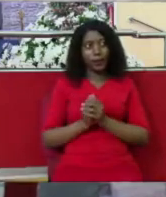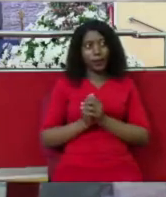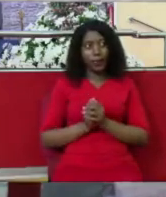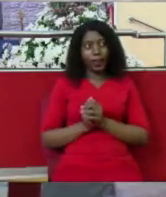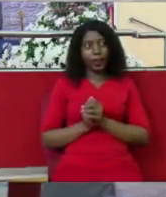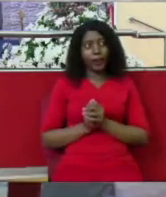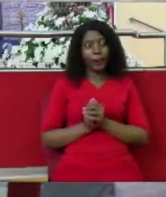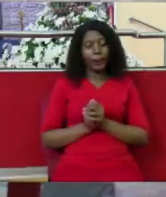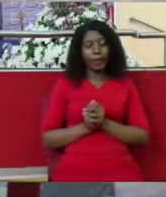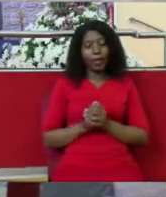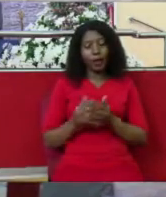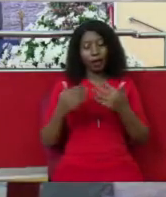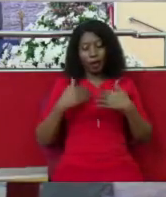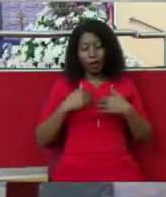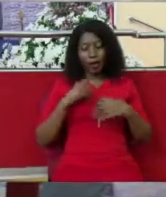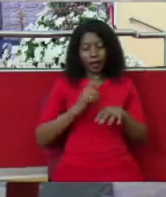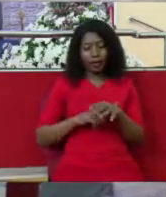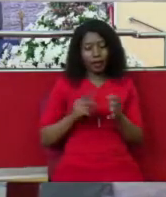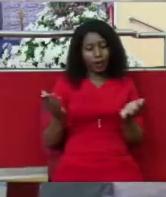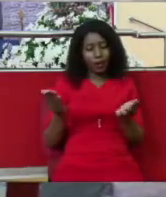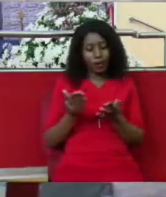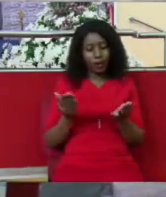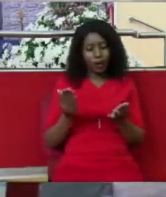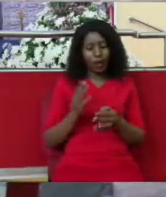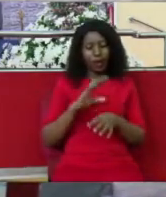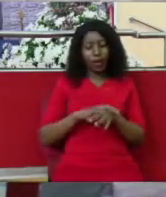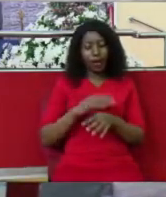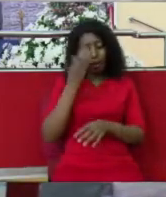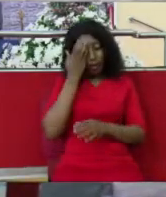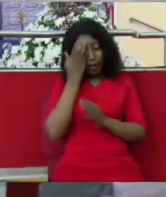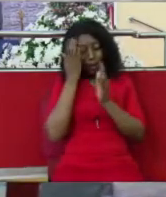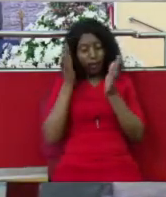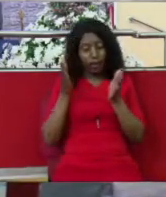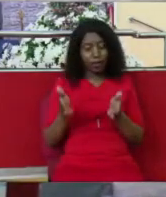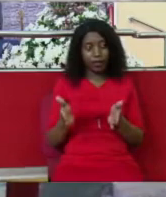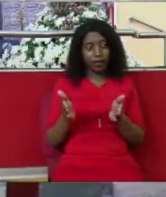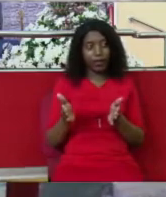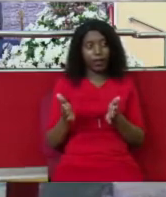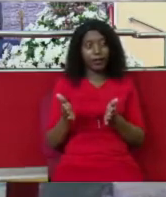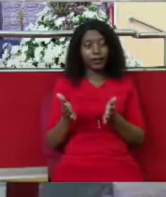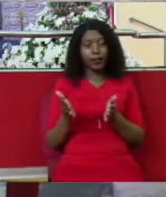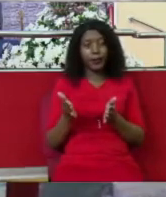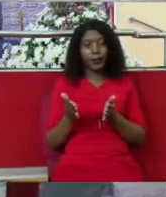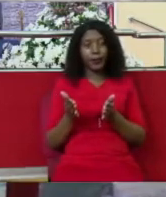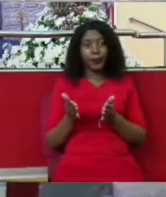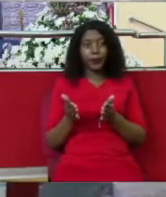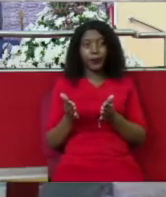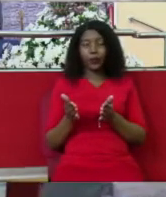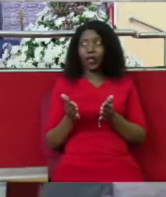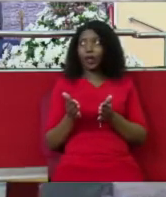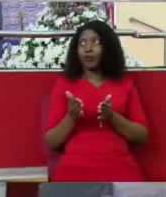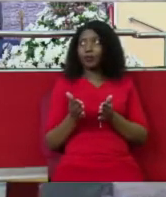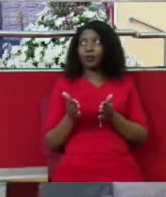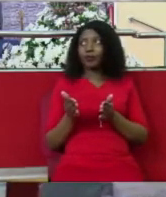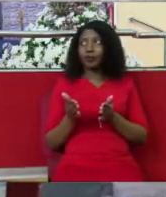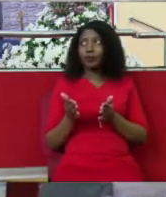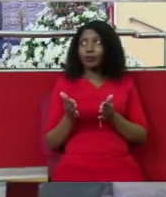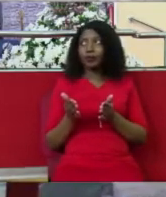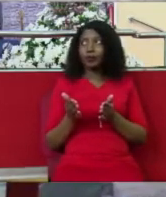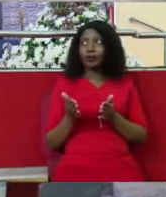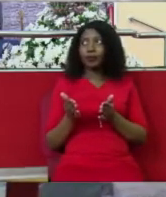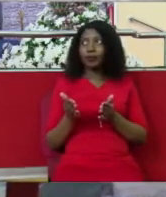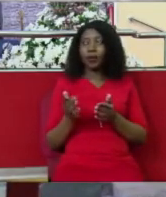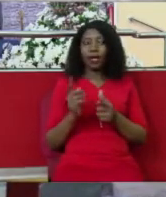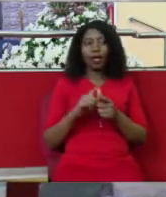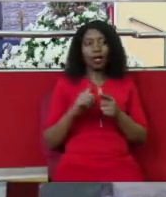was a time when they would capture the Israelites and hold them hostage. Kuna wakati walikuwa wanaweka chika mateka watu wa Israeli. And they would skin